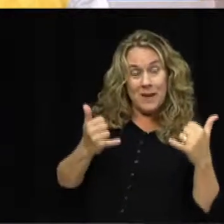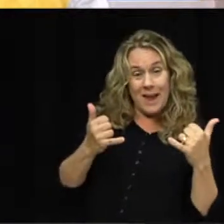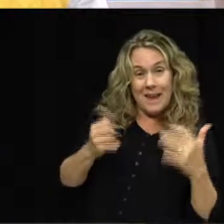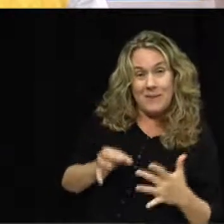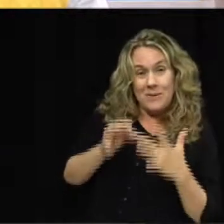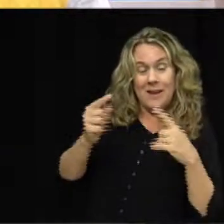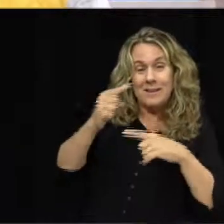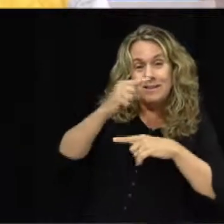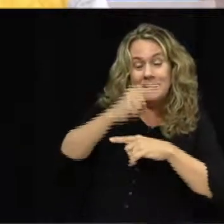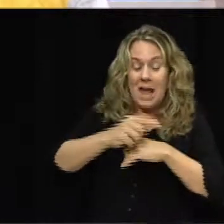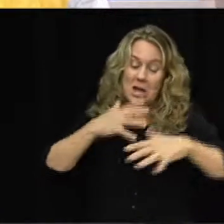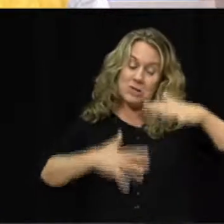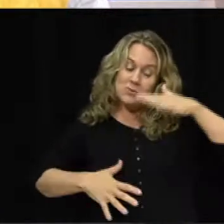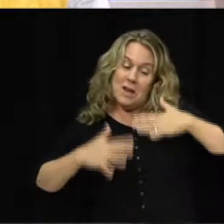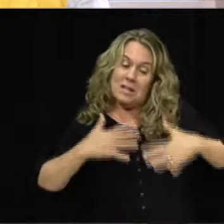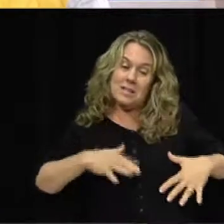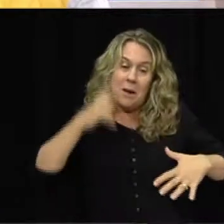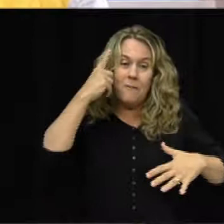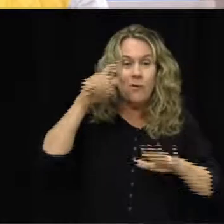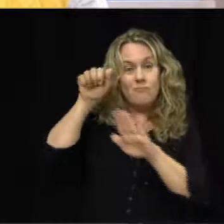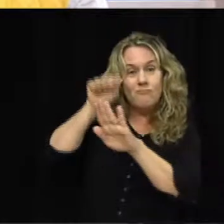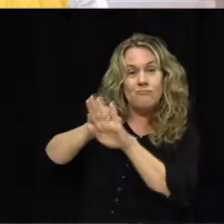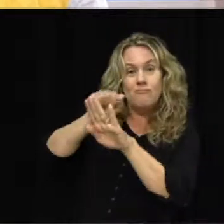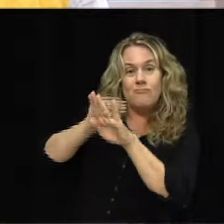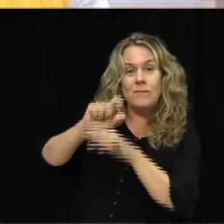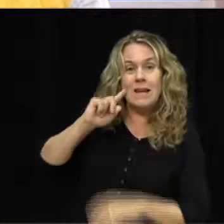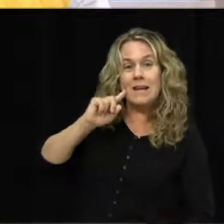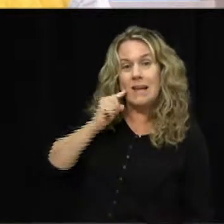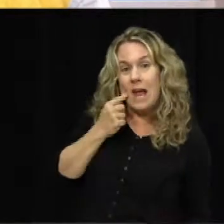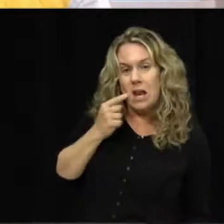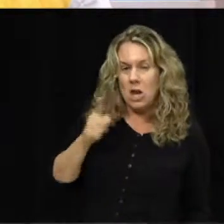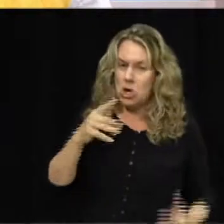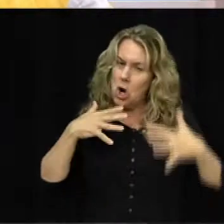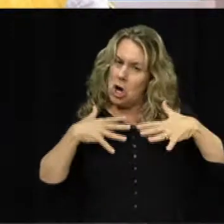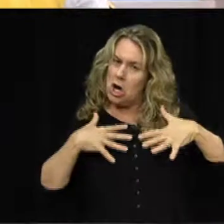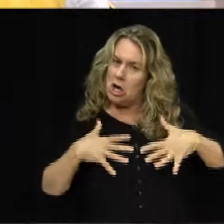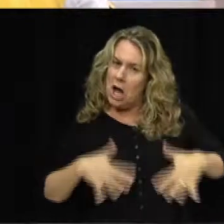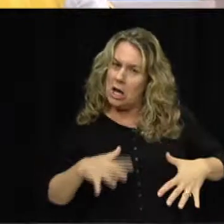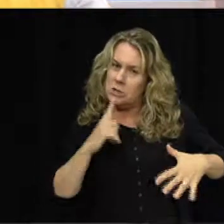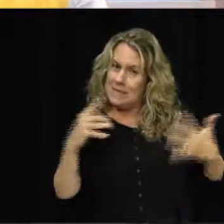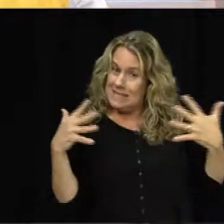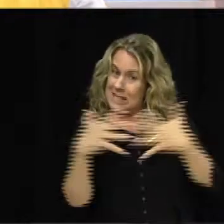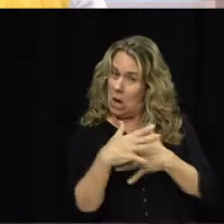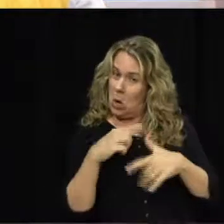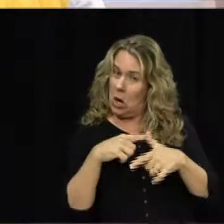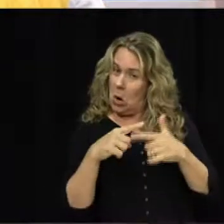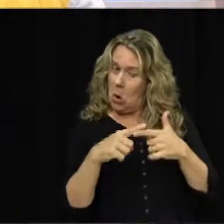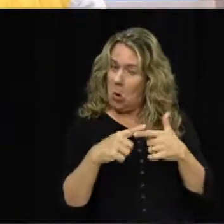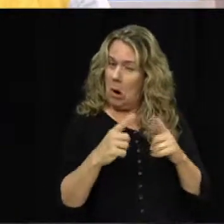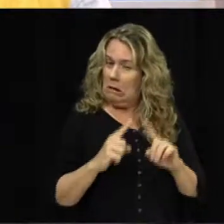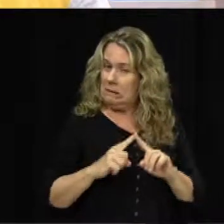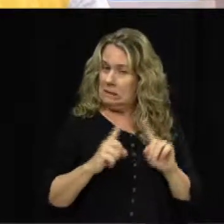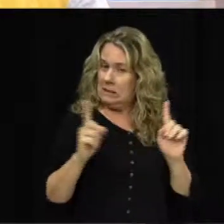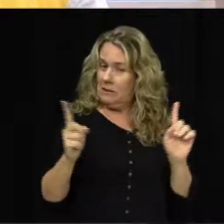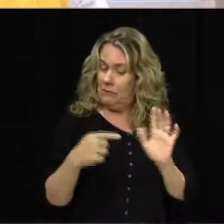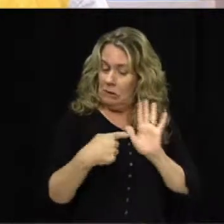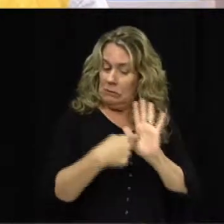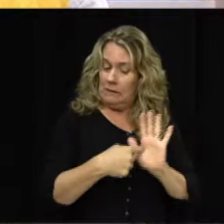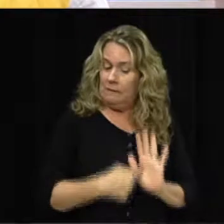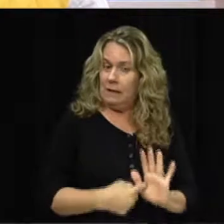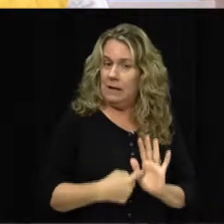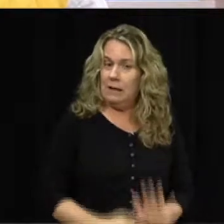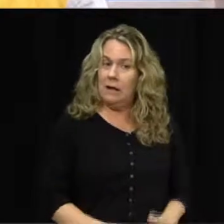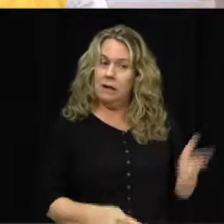Today's the day that we all dress up and get ready to go trick-or-treating. But is your costume scary or just risque? Hawkeye News